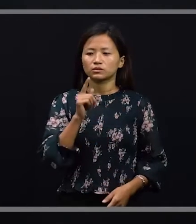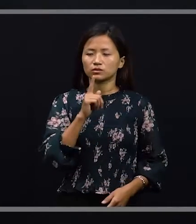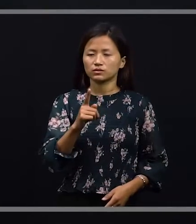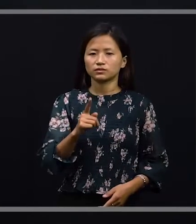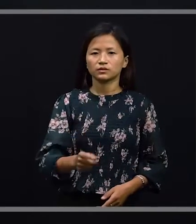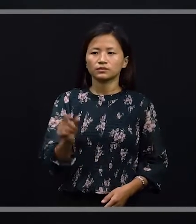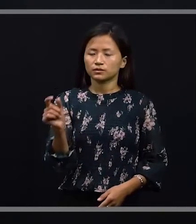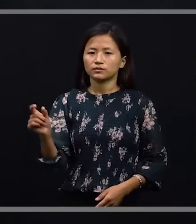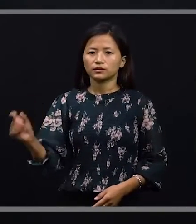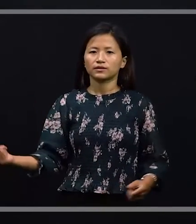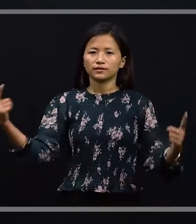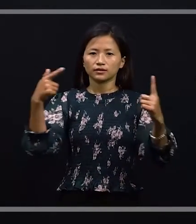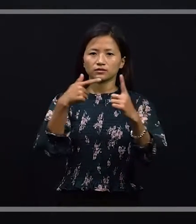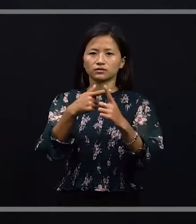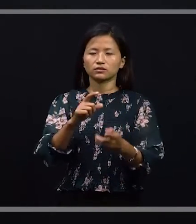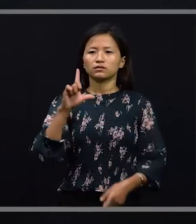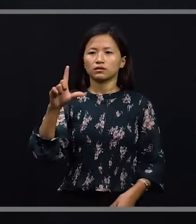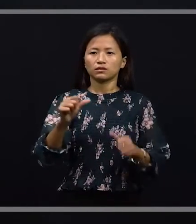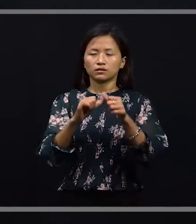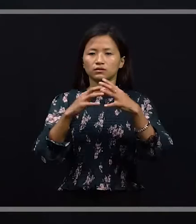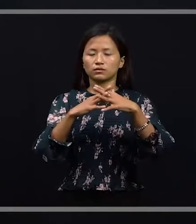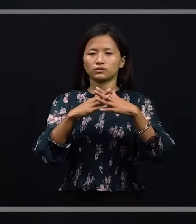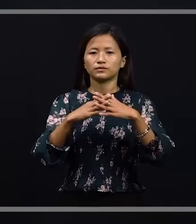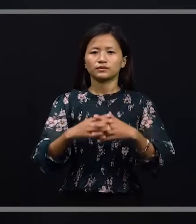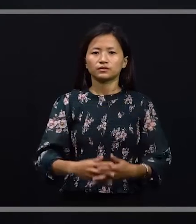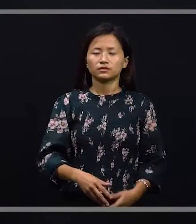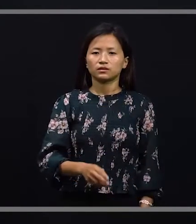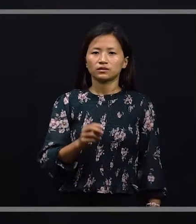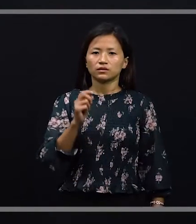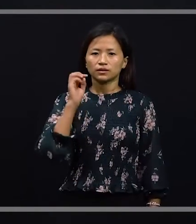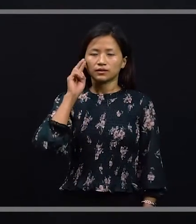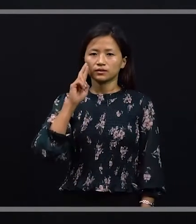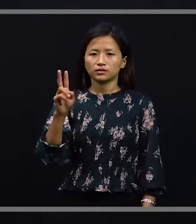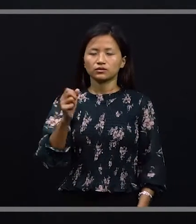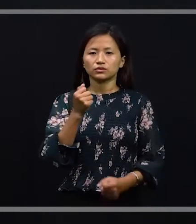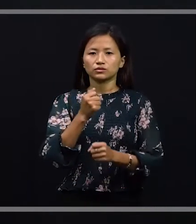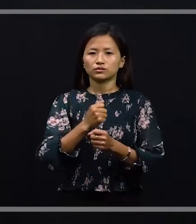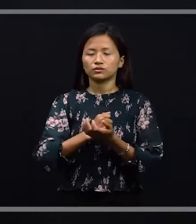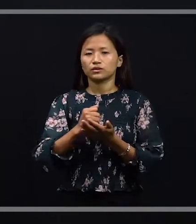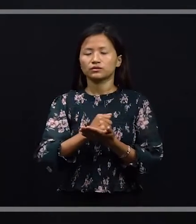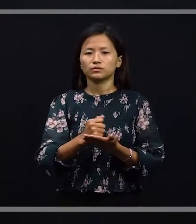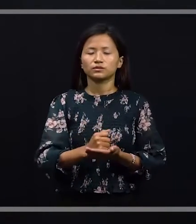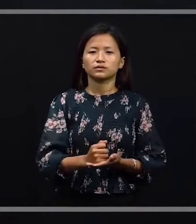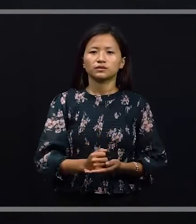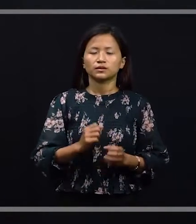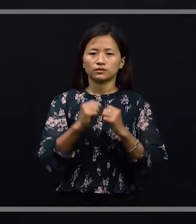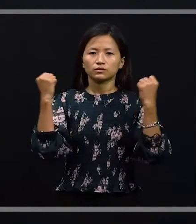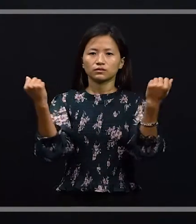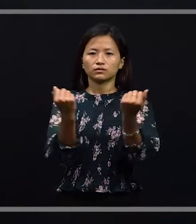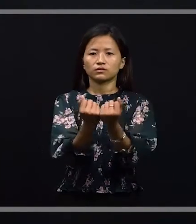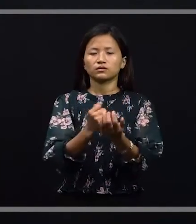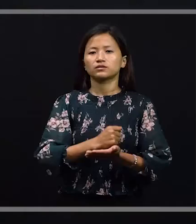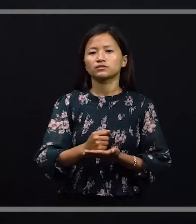there, VIII Salingam. Then we also had Sir Narayana Guru. Then in page number 48 you will